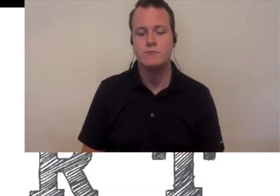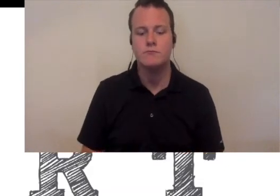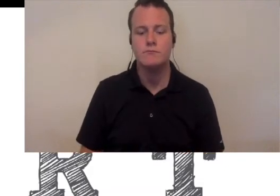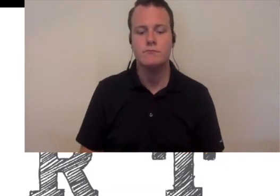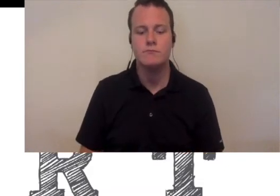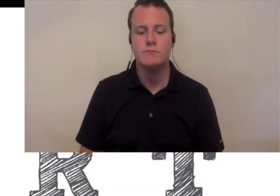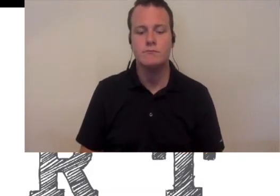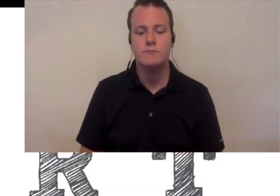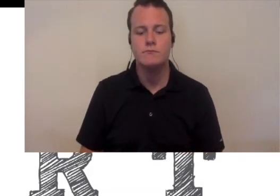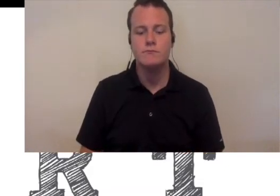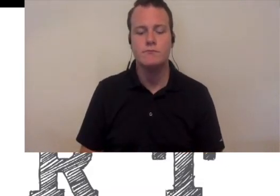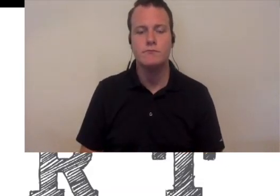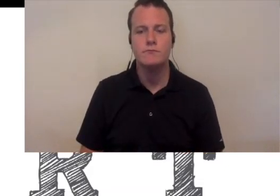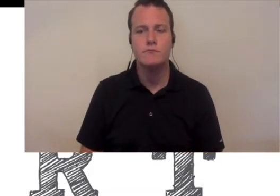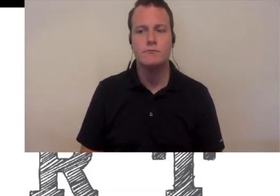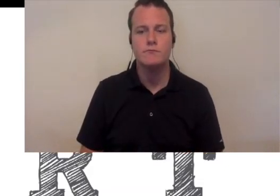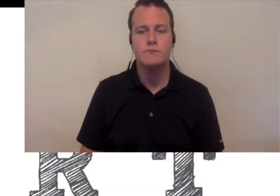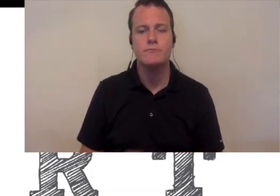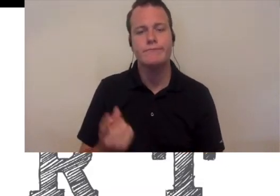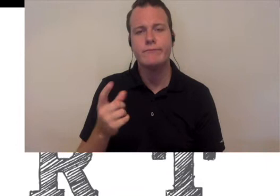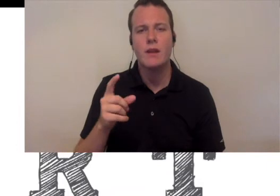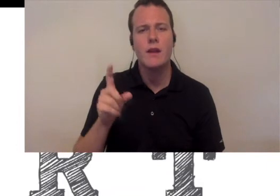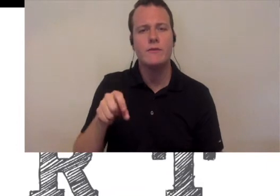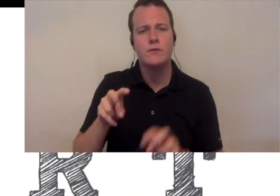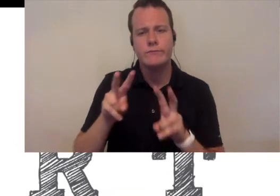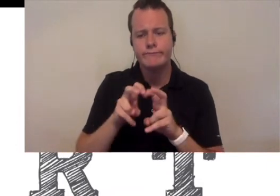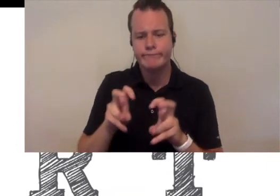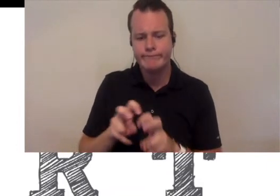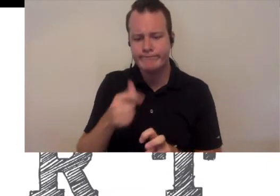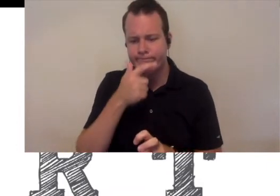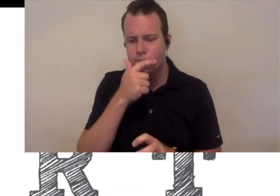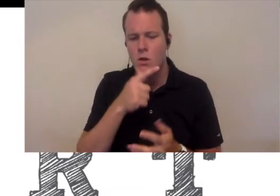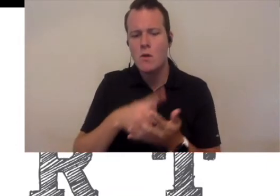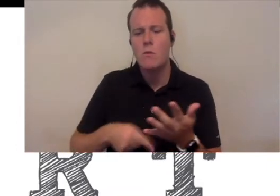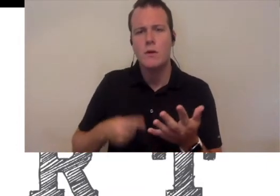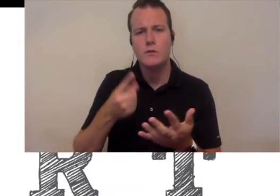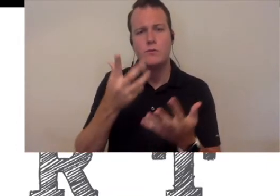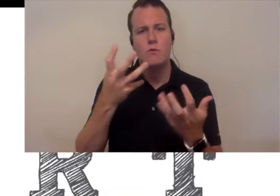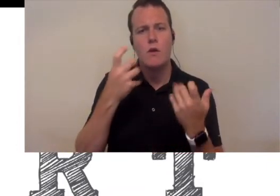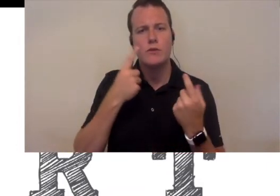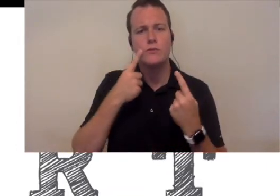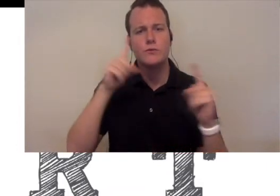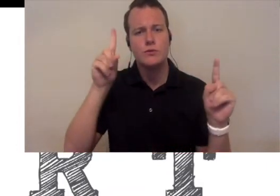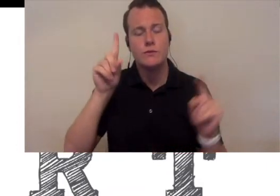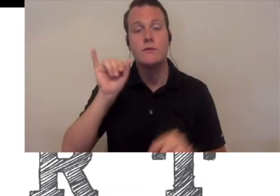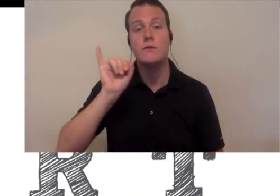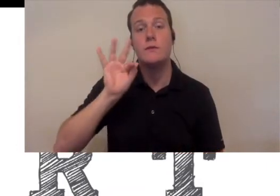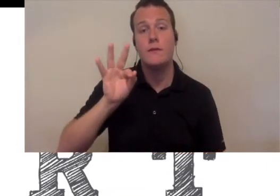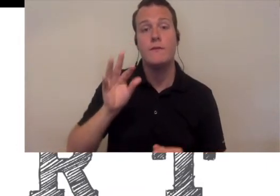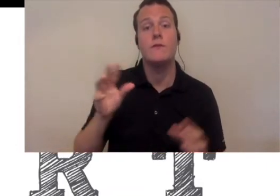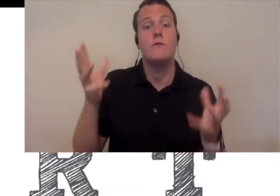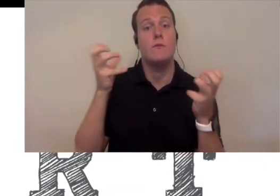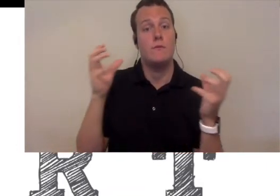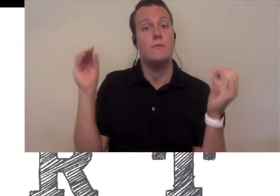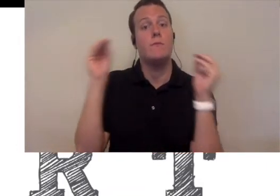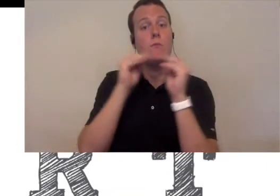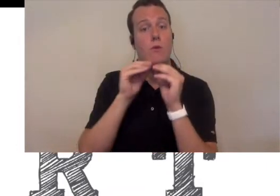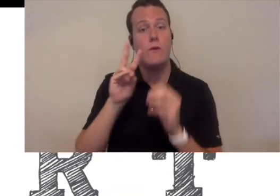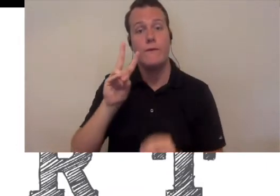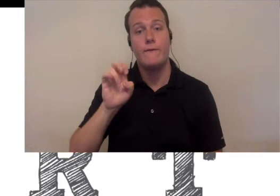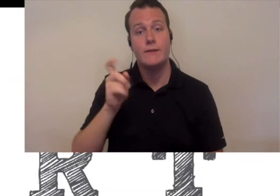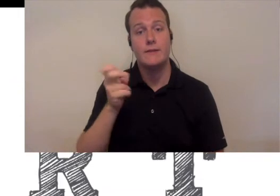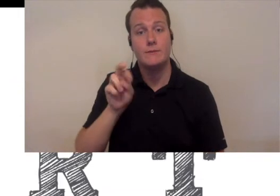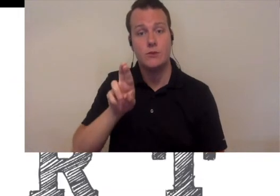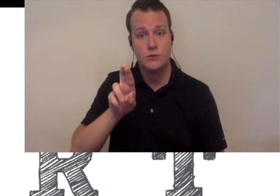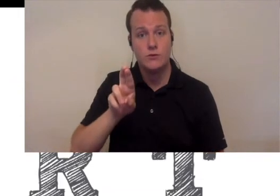what you want to achieve. If you want to have more vestibular results and